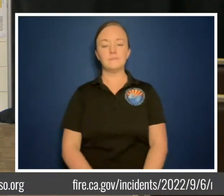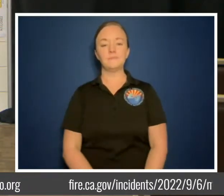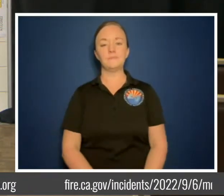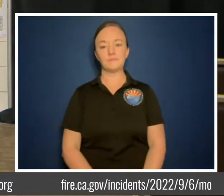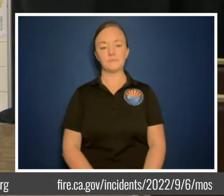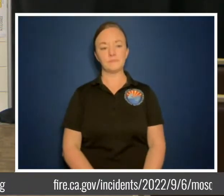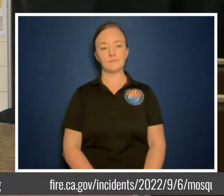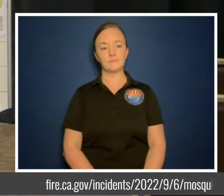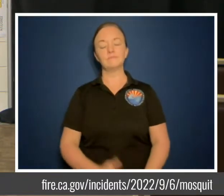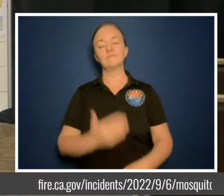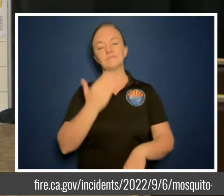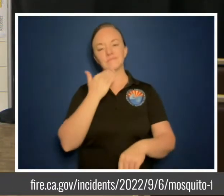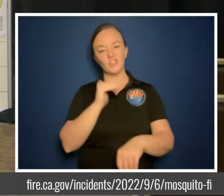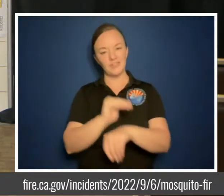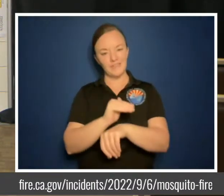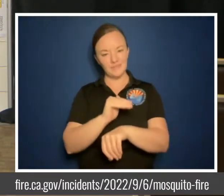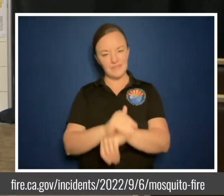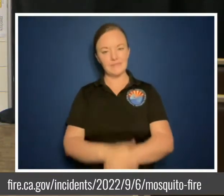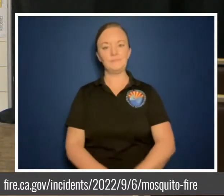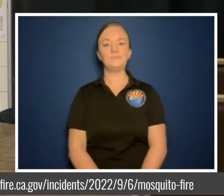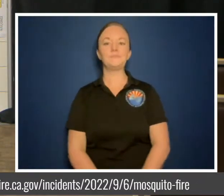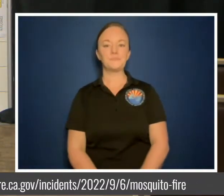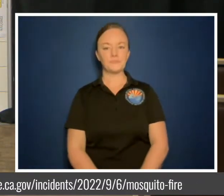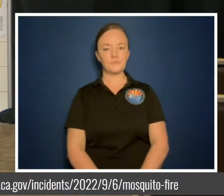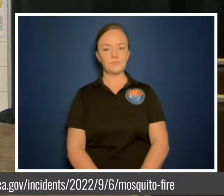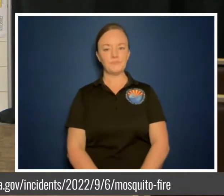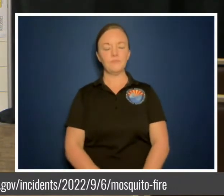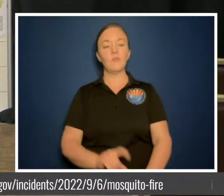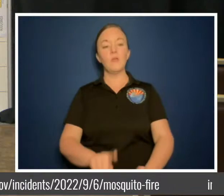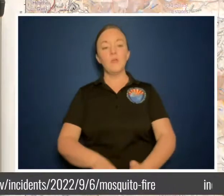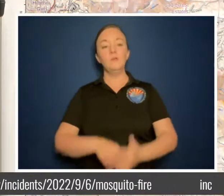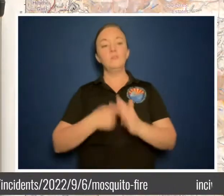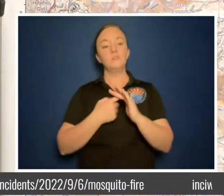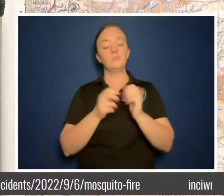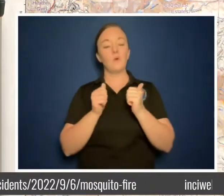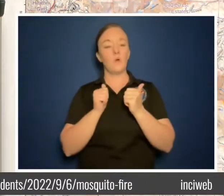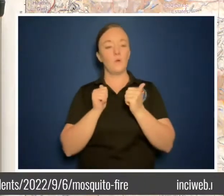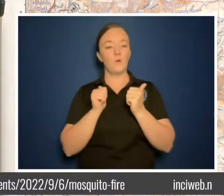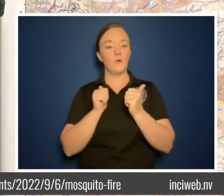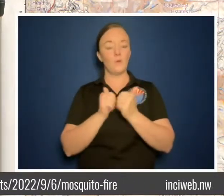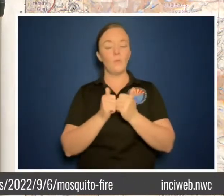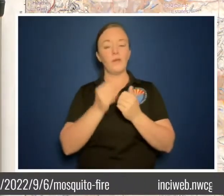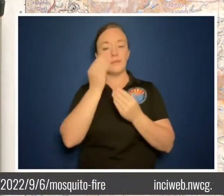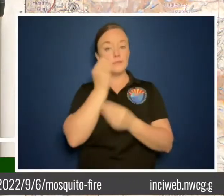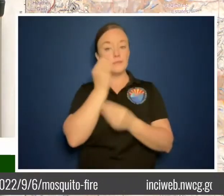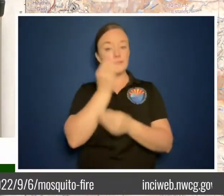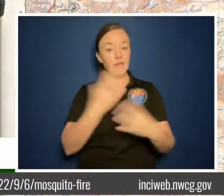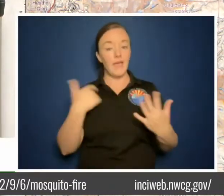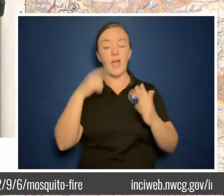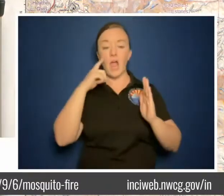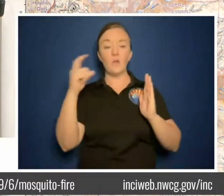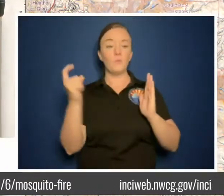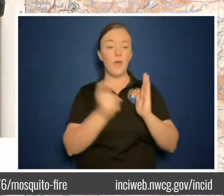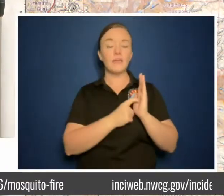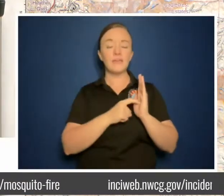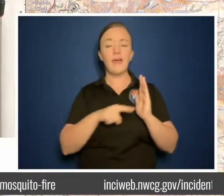So good evening. I want to start out by saying, I recognize the all-consuming fear